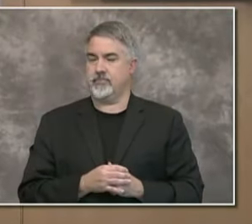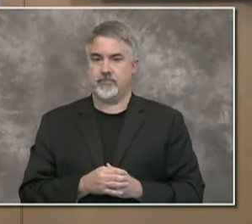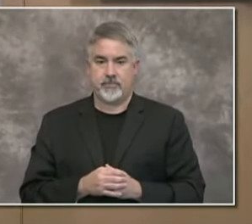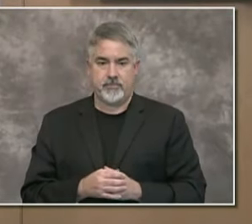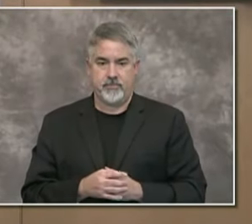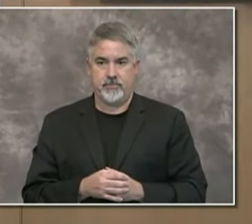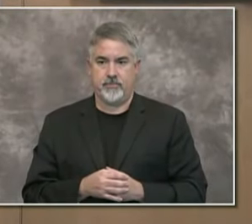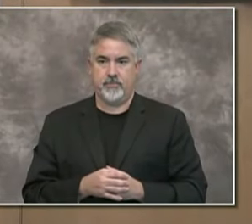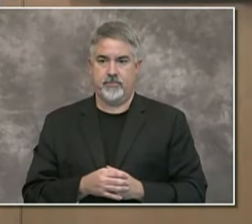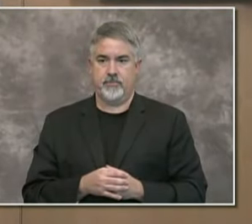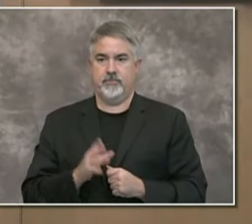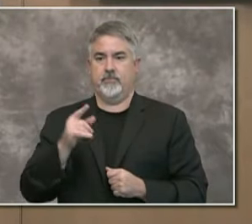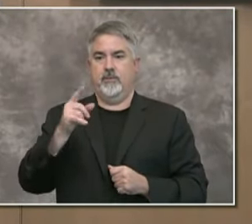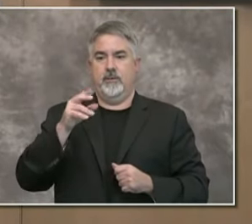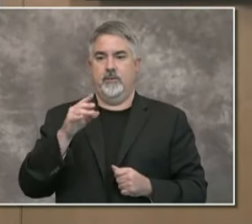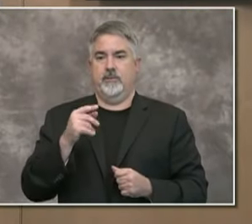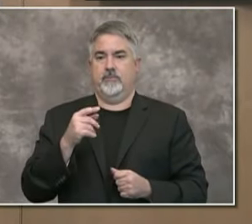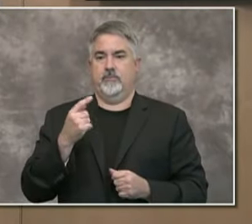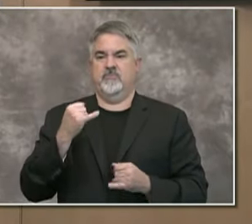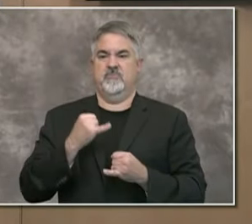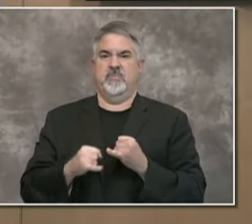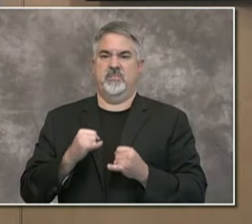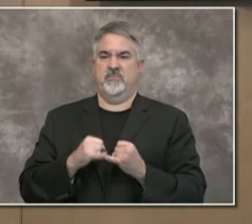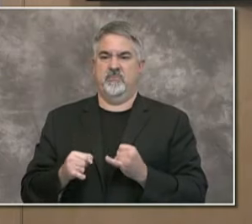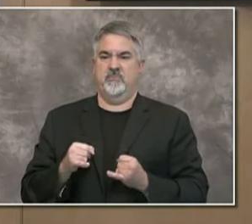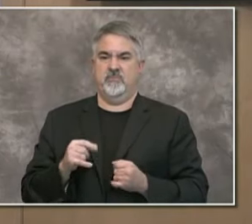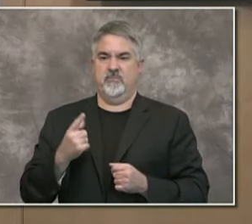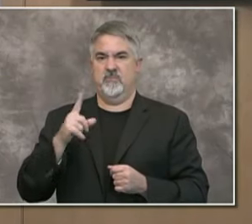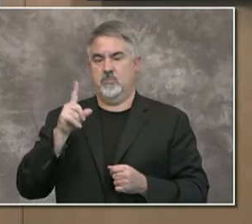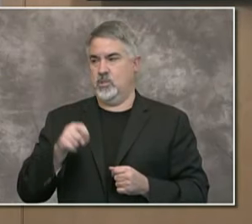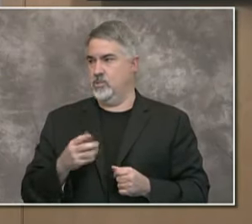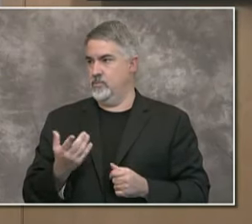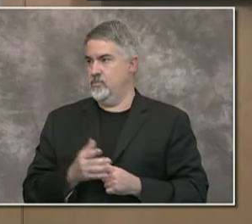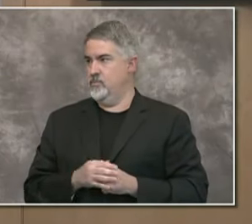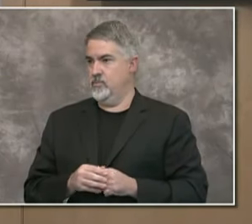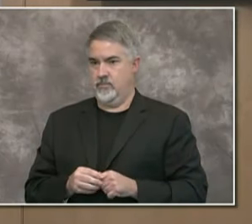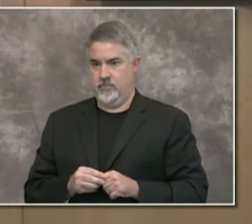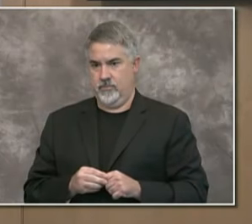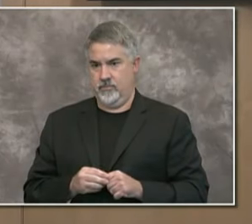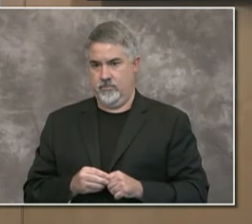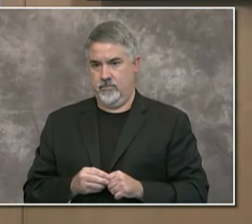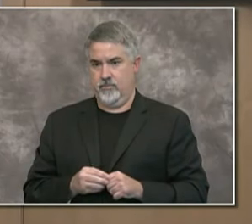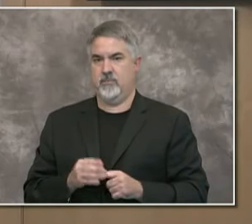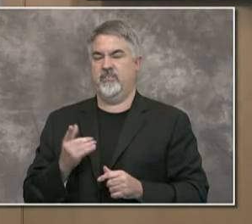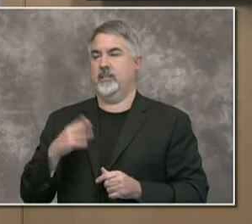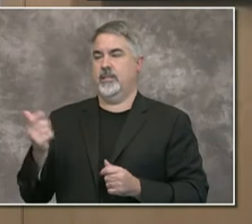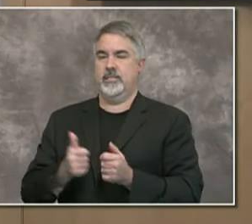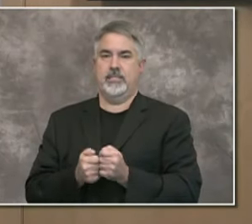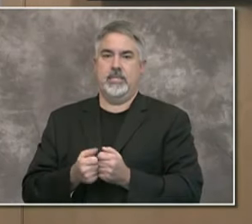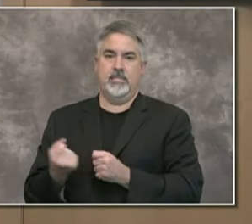Okay, we have one last call-in question, and then we'll go to the texted questions. Go ahead.